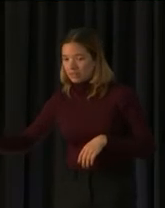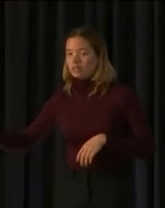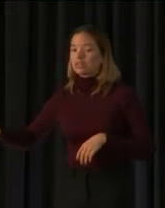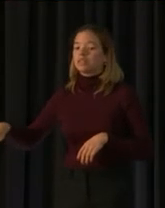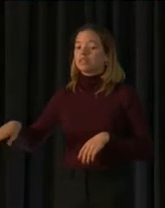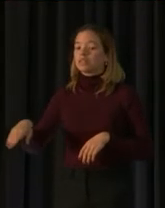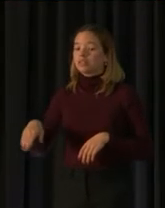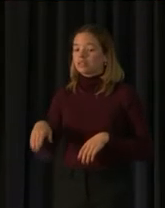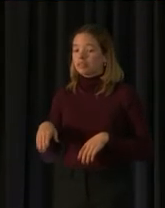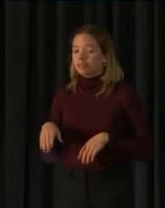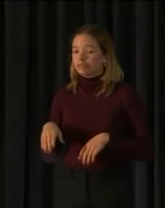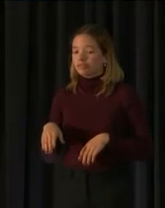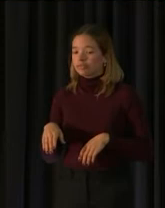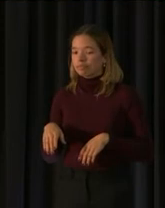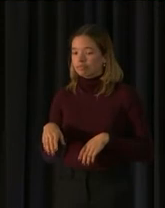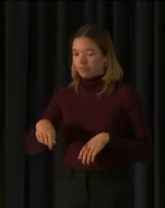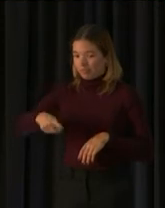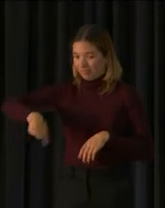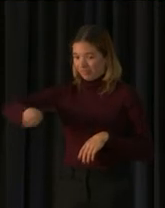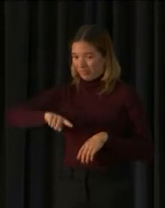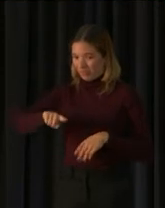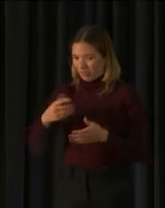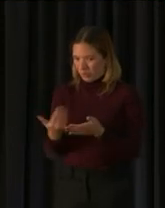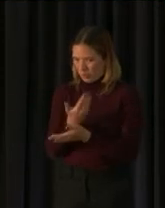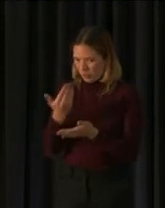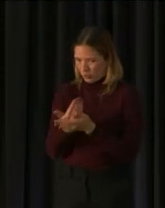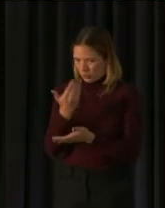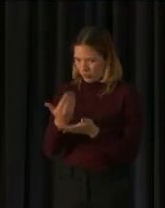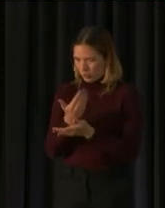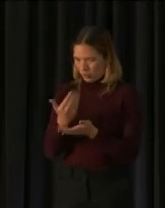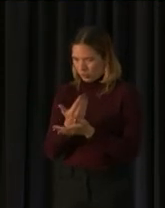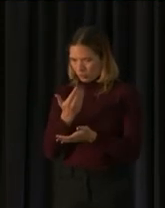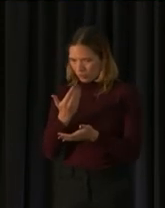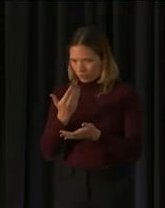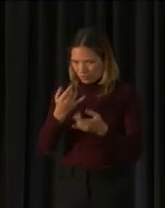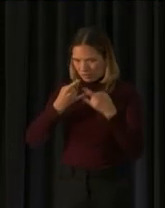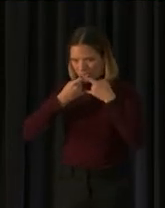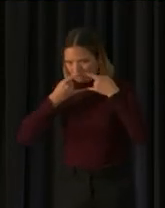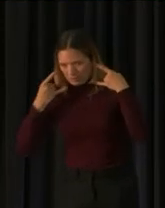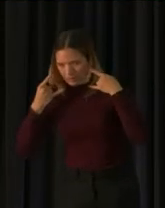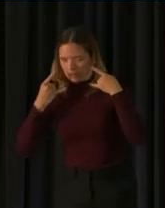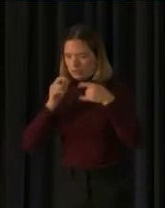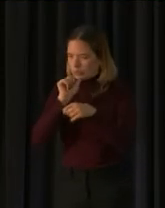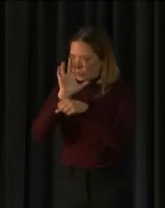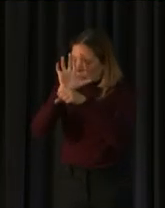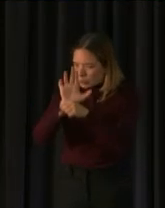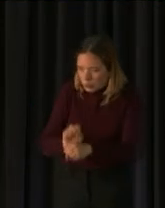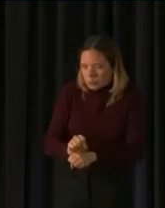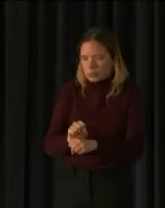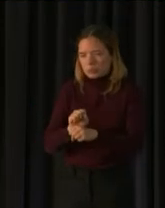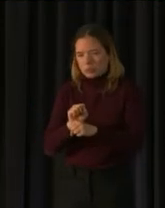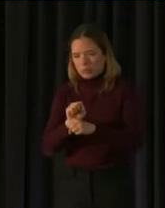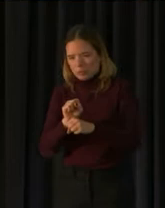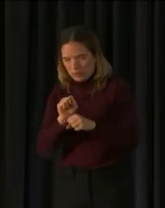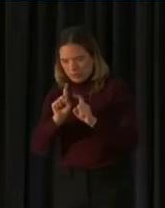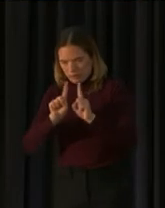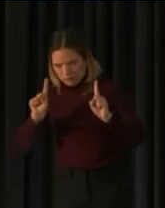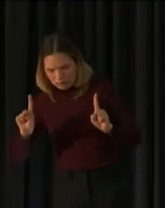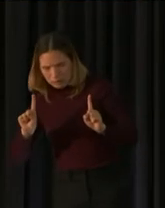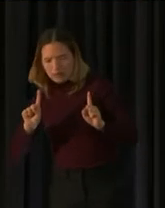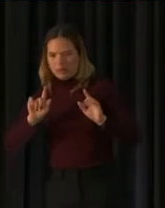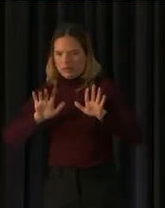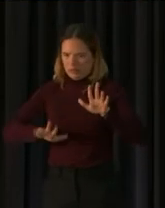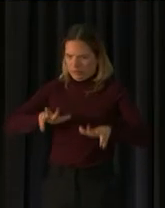and the mask wearing is really a part of their routines every day, not just outside of just doing it, but really being involved in that process.